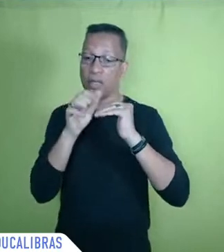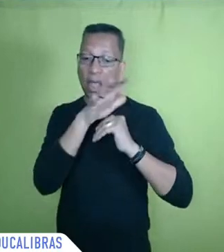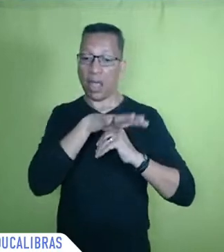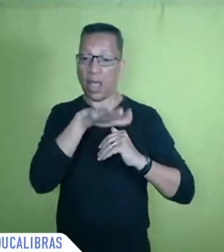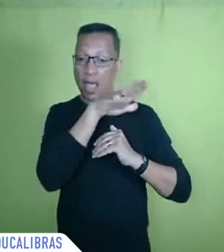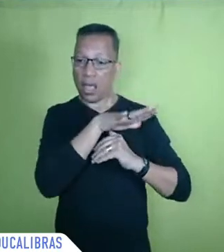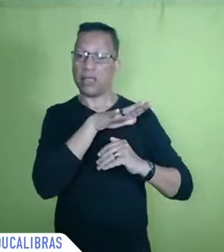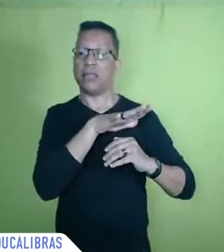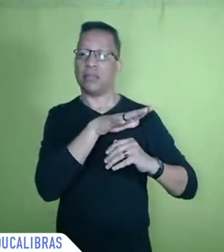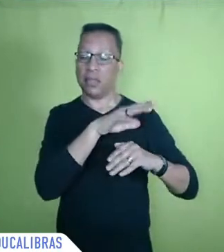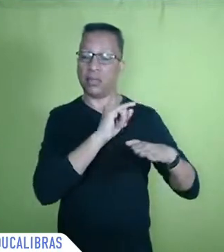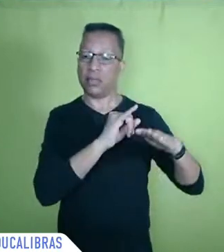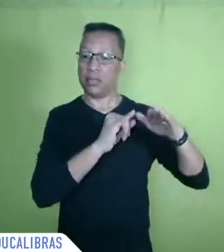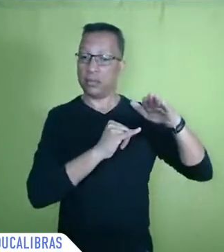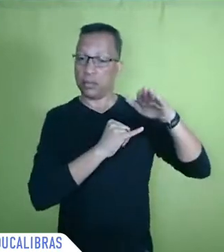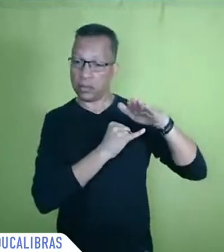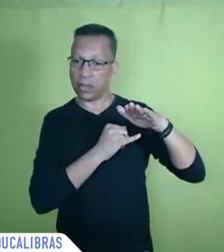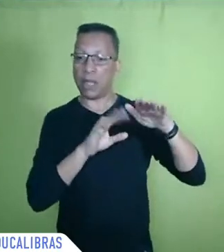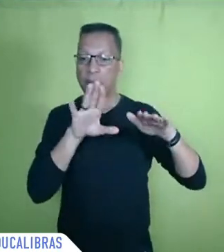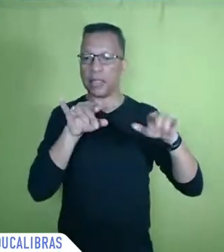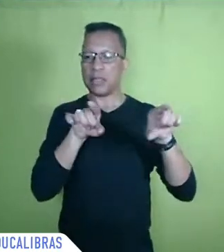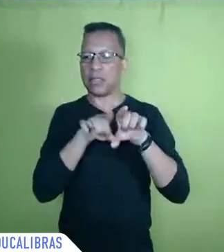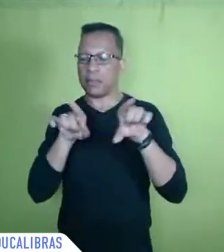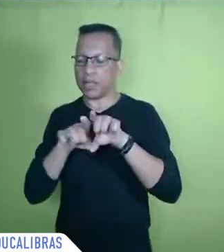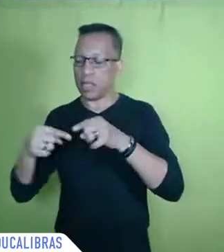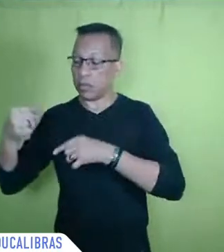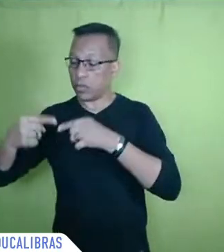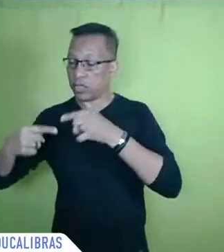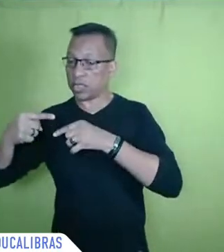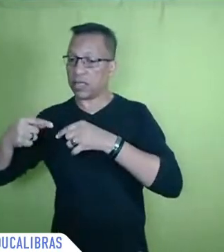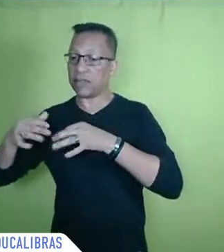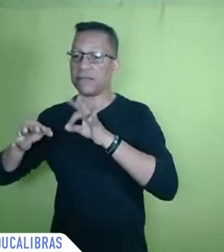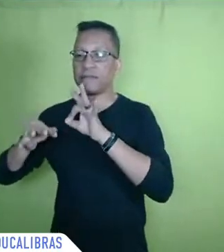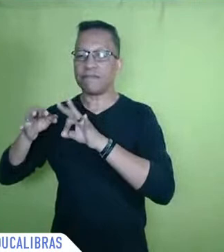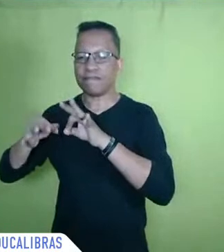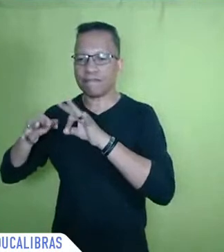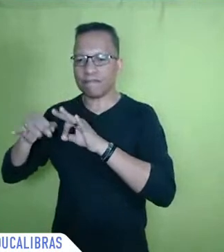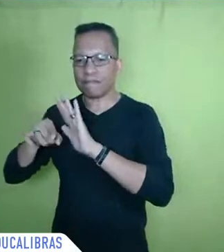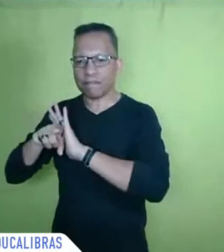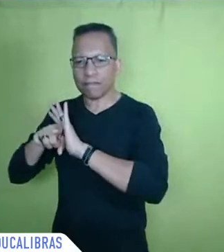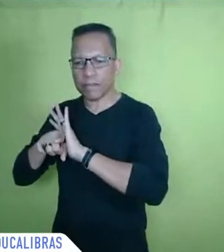are crucial to explain the evolution of inequality in Brazil.